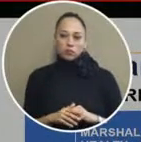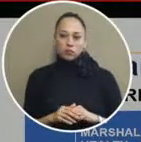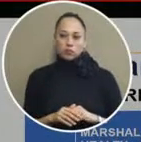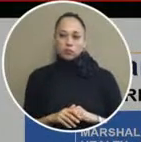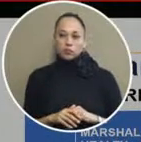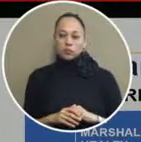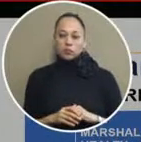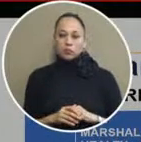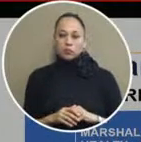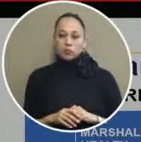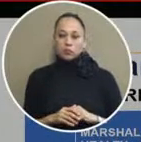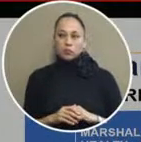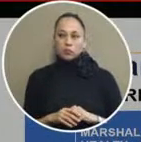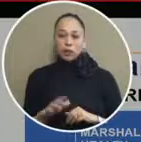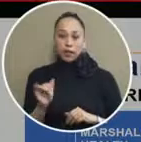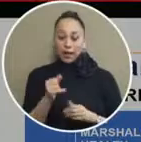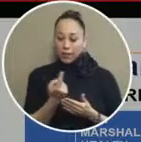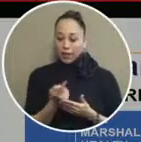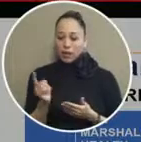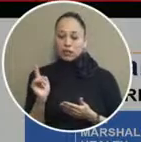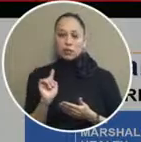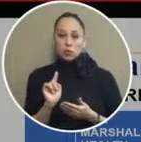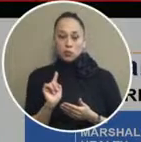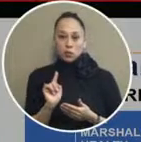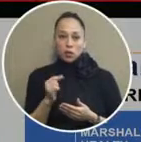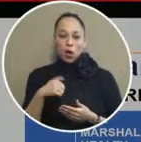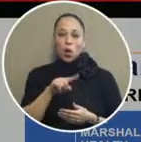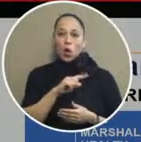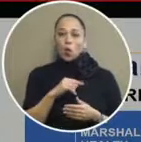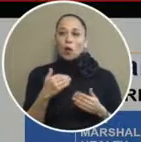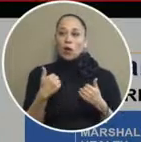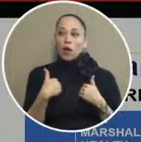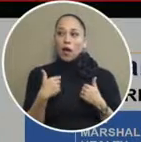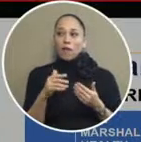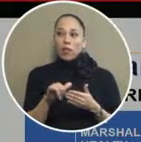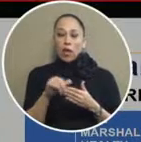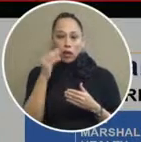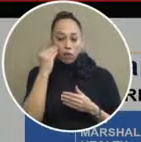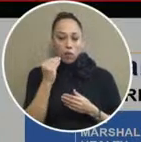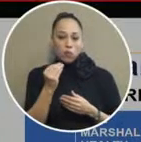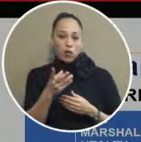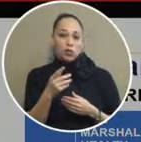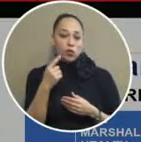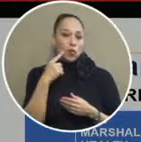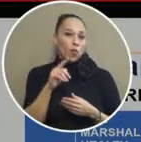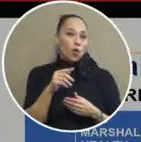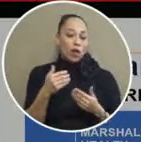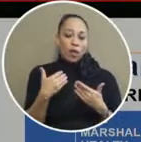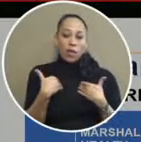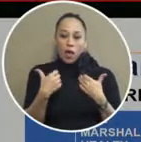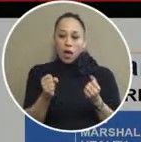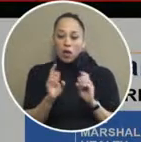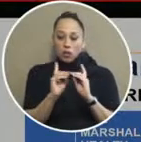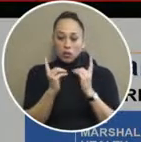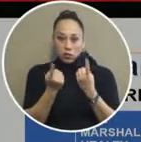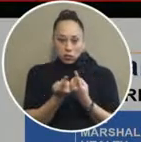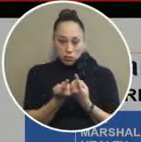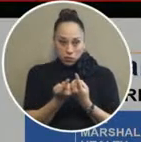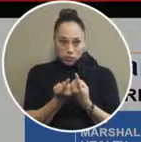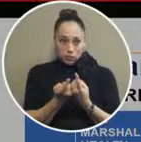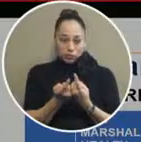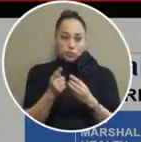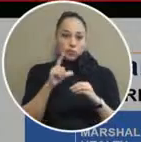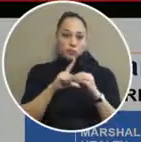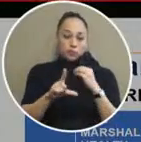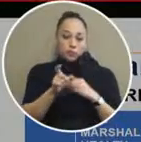So as of this last weekend, we have data here from the Fire Marshal and the Health Department, El